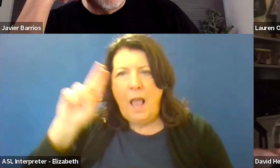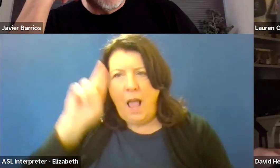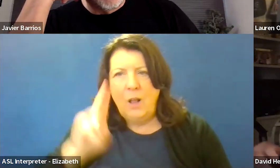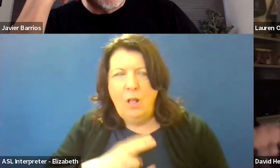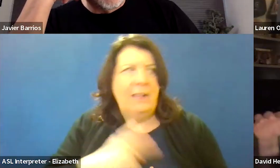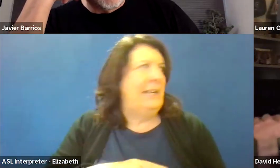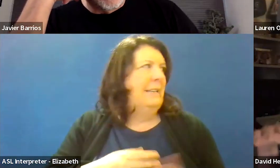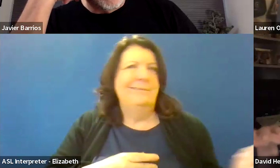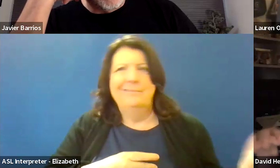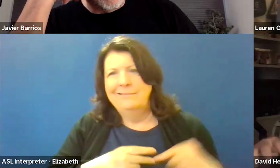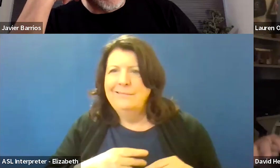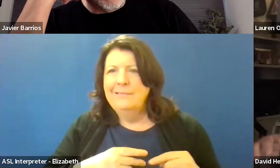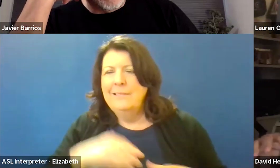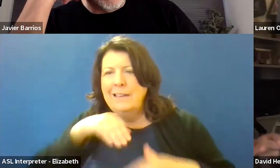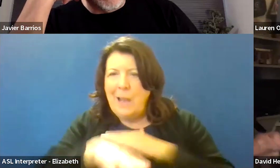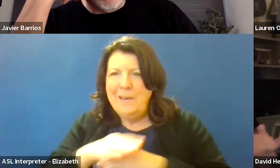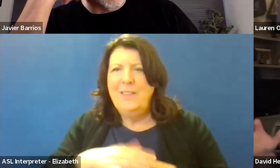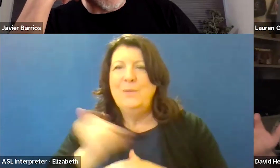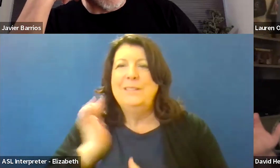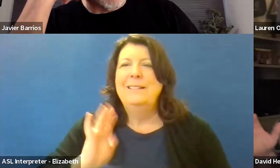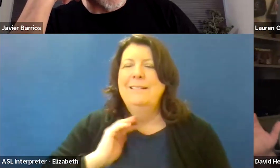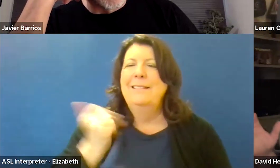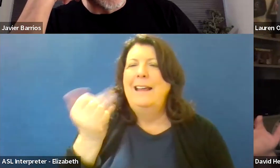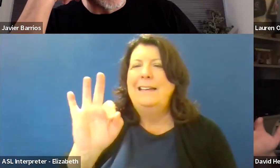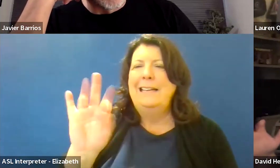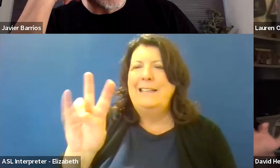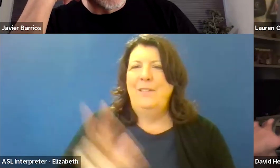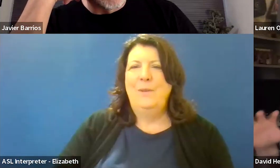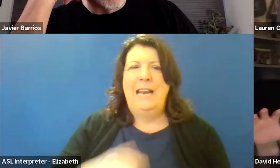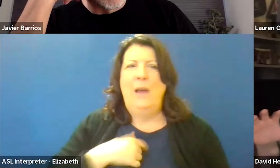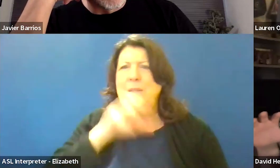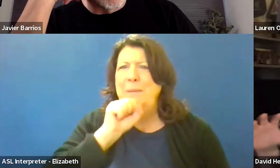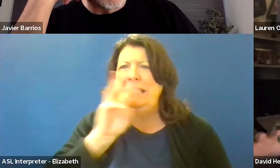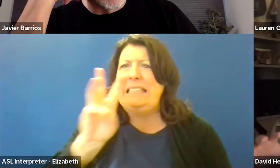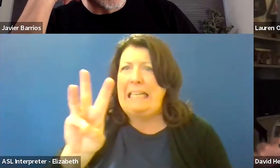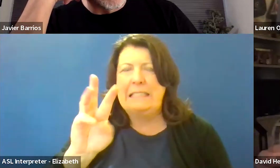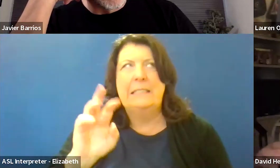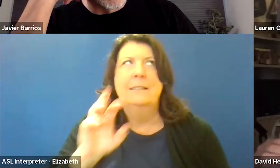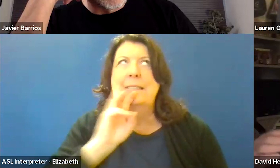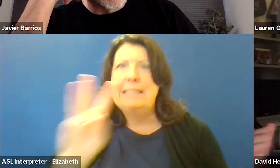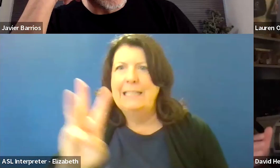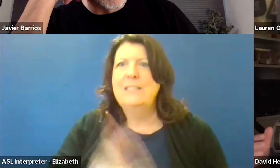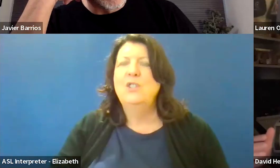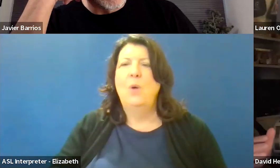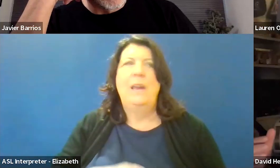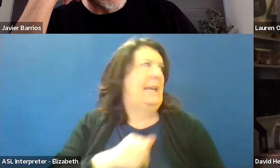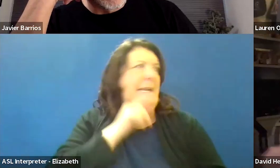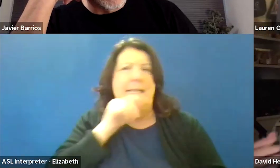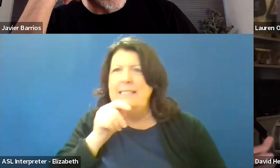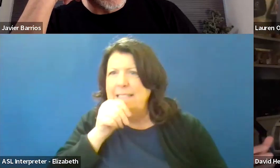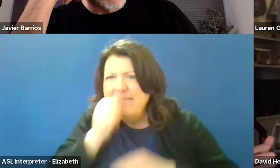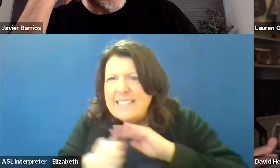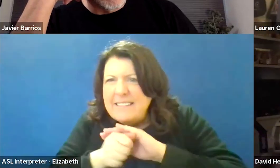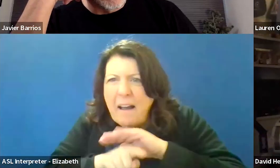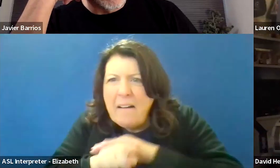Delta 88. And like, this is like 73. Like, and I was like, how old was I in 76? So like smuggled us in. So I went back to that movie because I remember